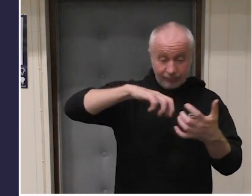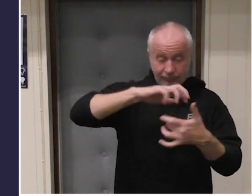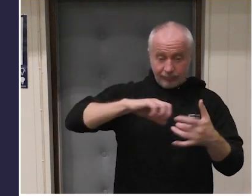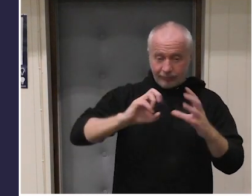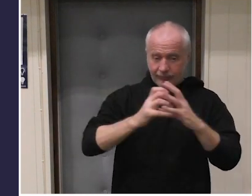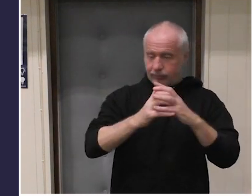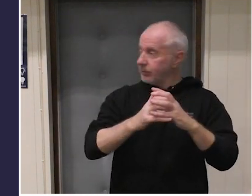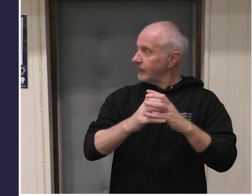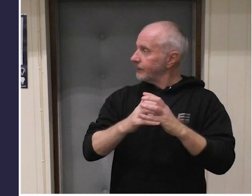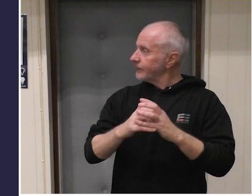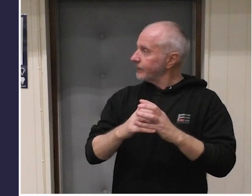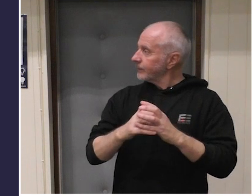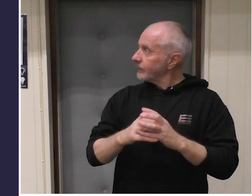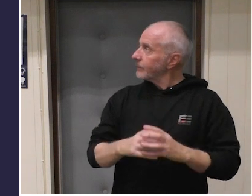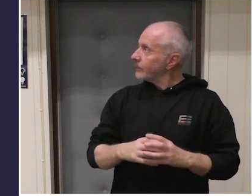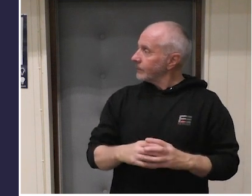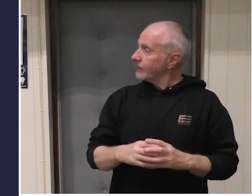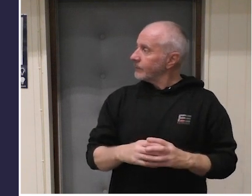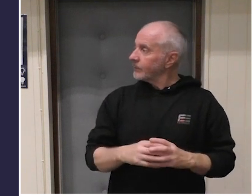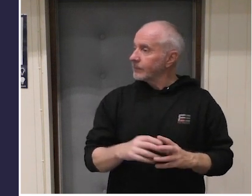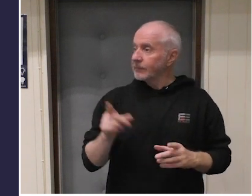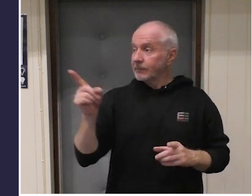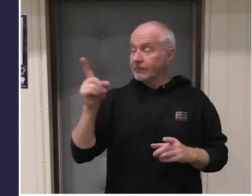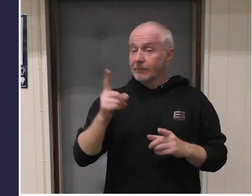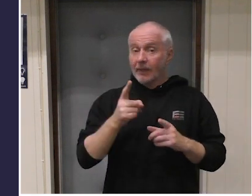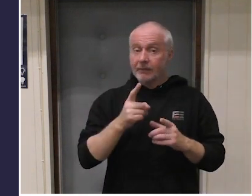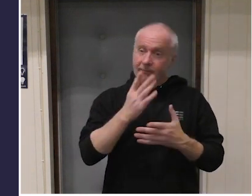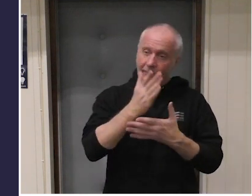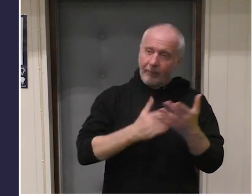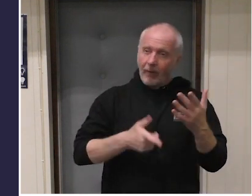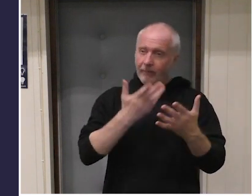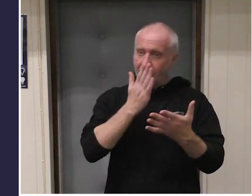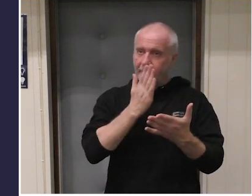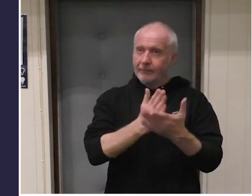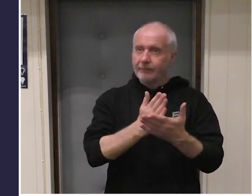Yeah, so that's more and more, yes, that's partly true, but